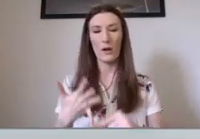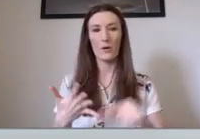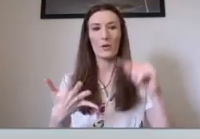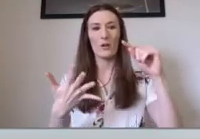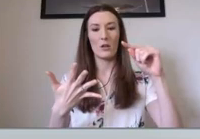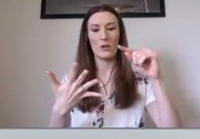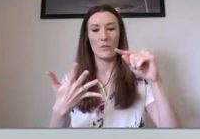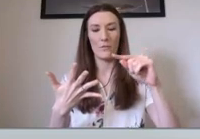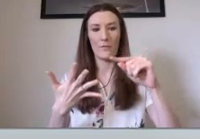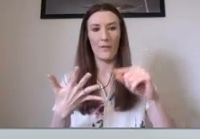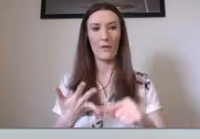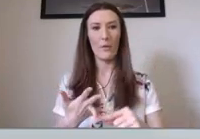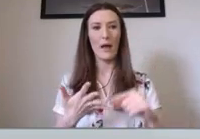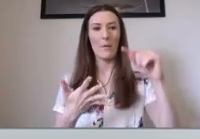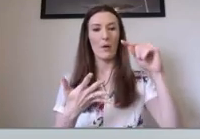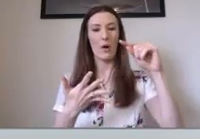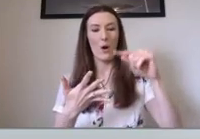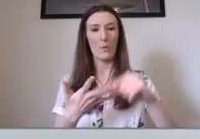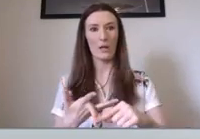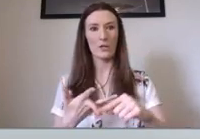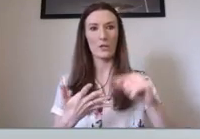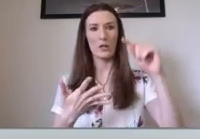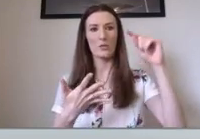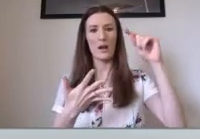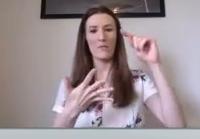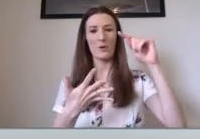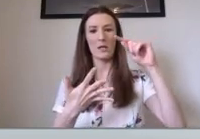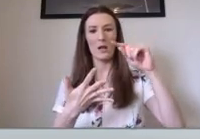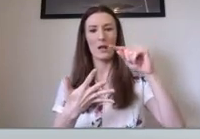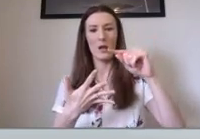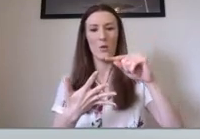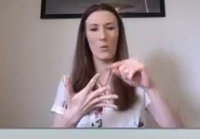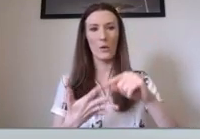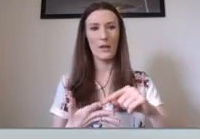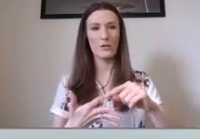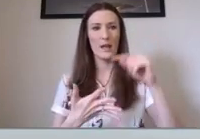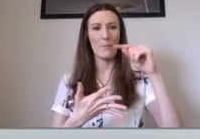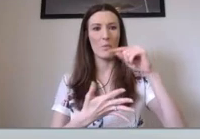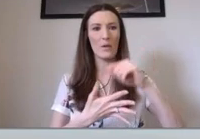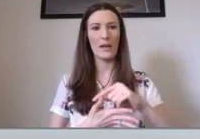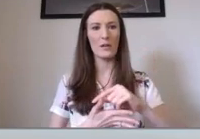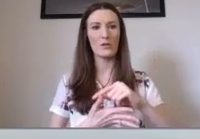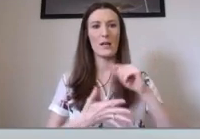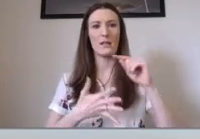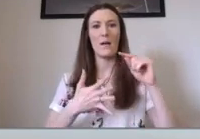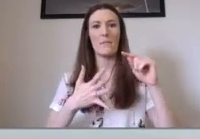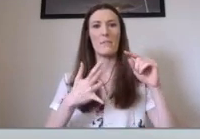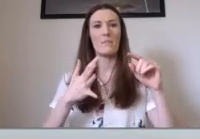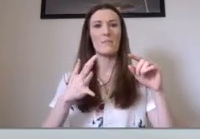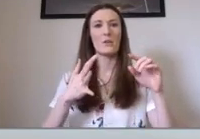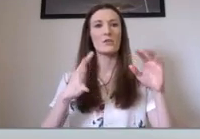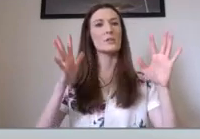your grammar, your vocab. Oh my gosh, I'm talking to a deaf person. Will they understand me? Will I understand